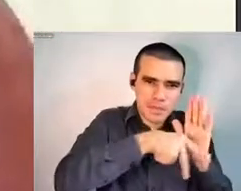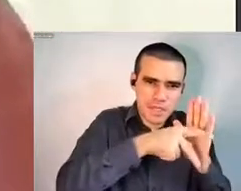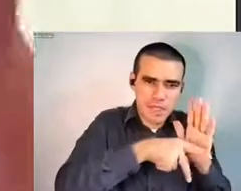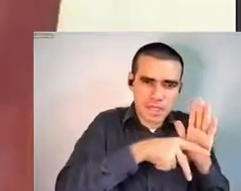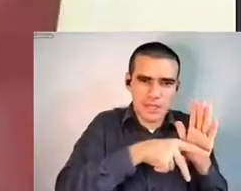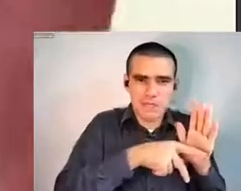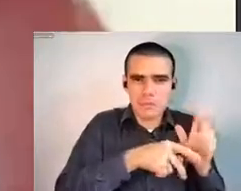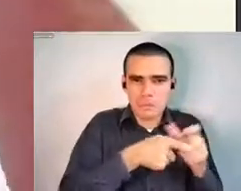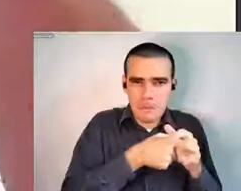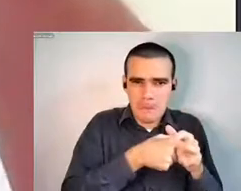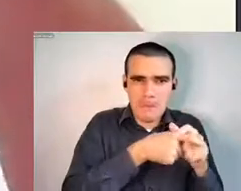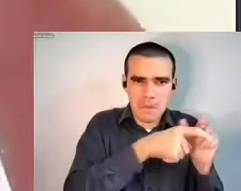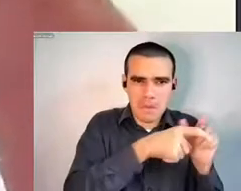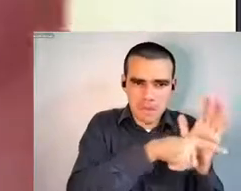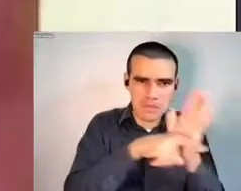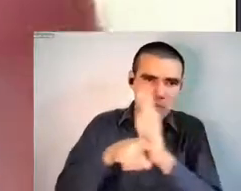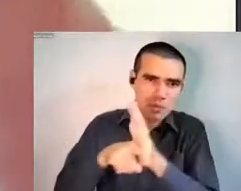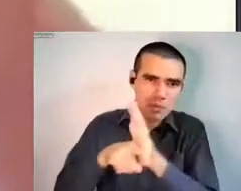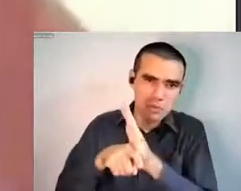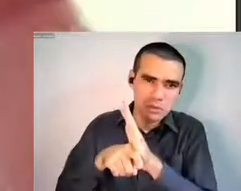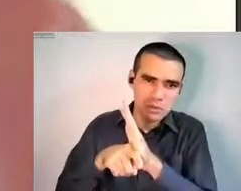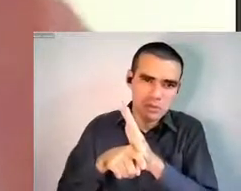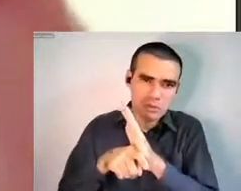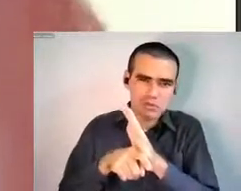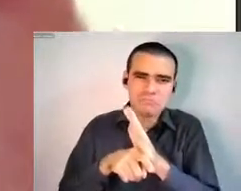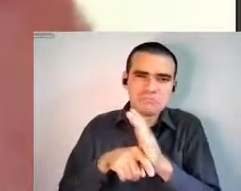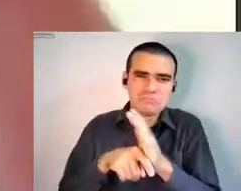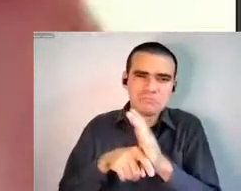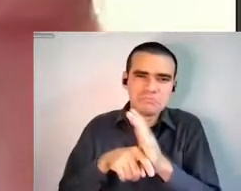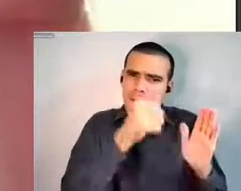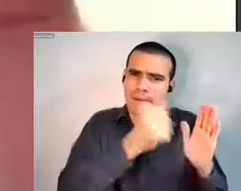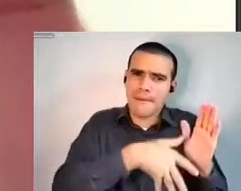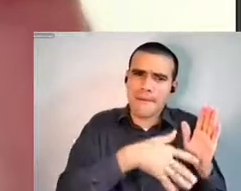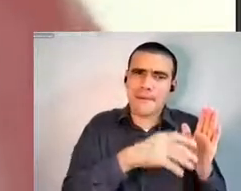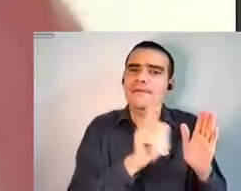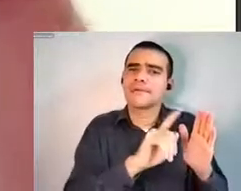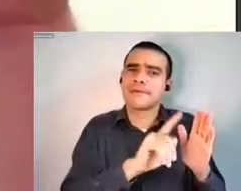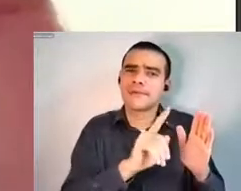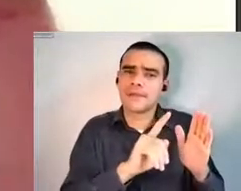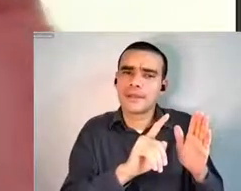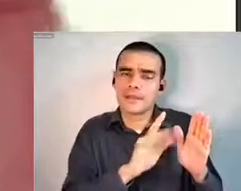not removing any merit of these types of projects.